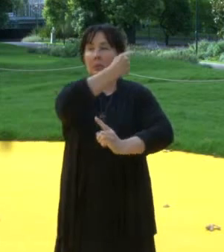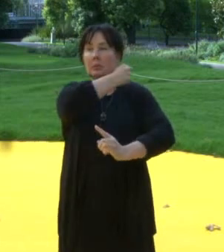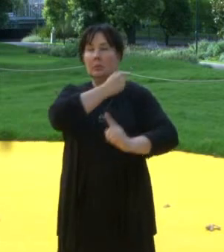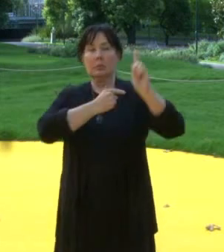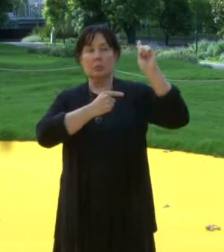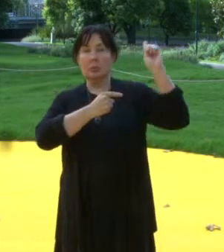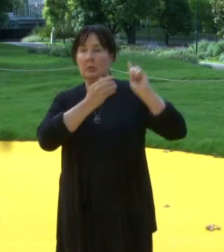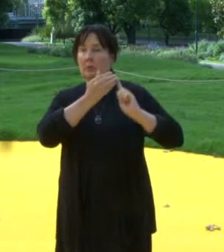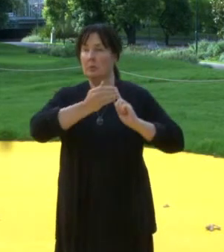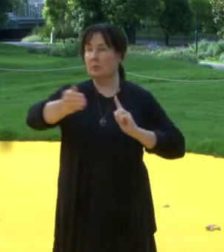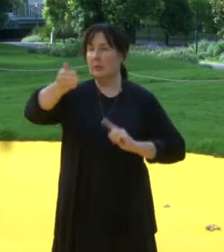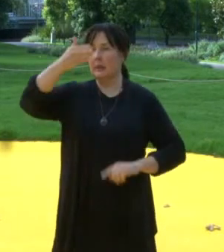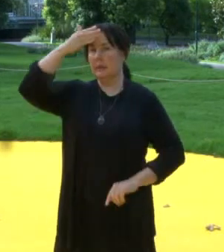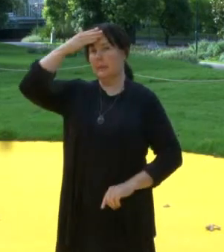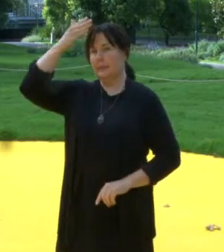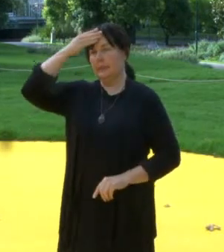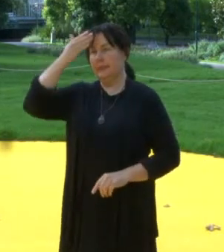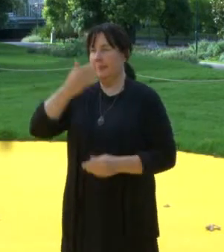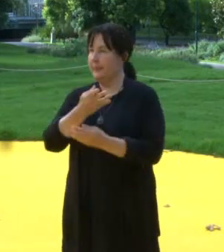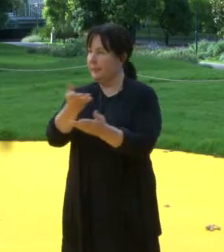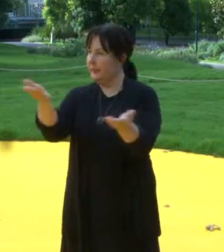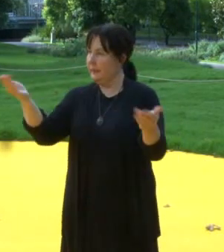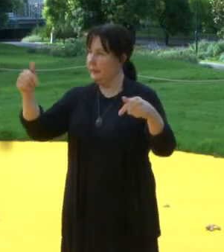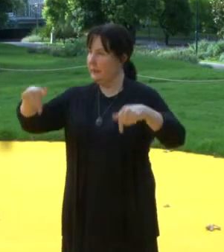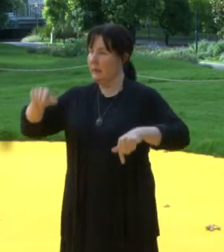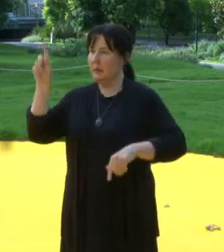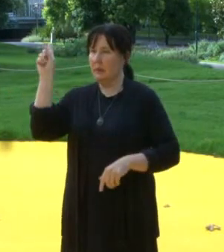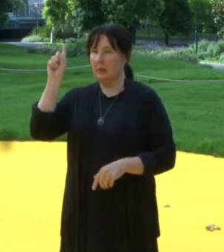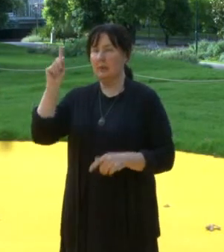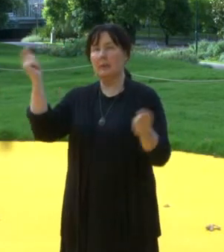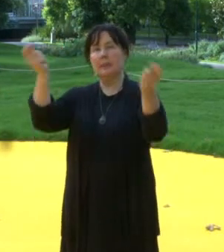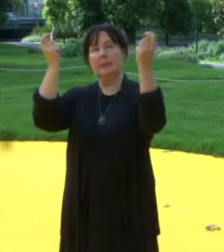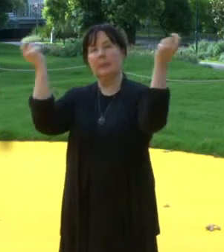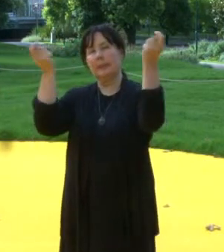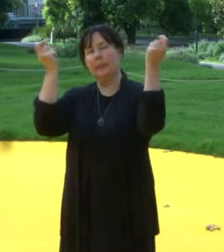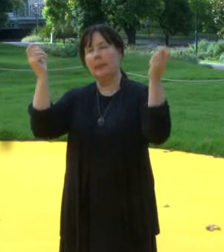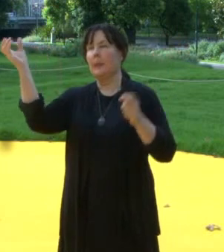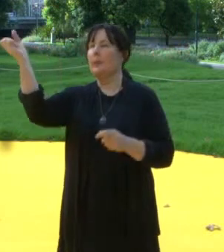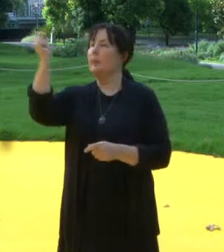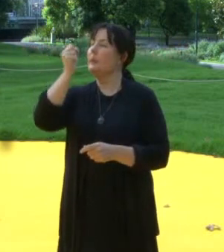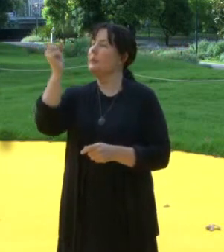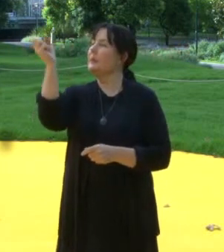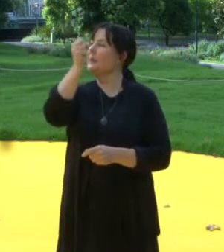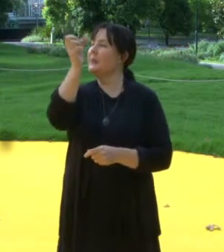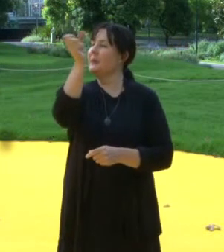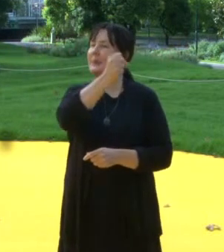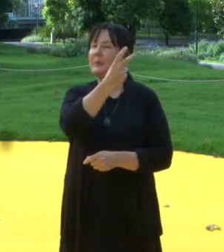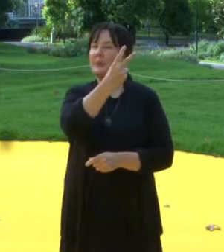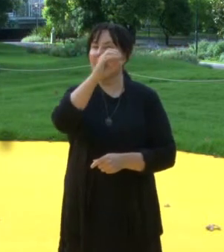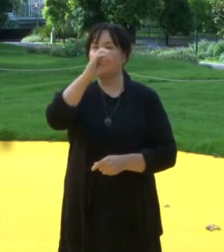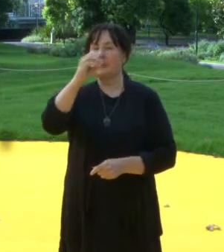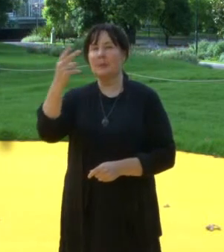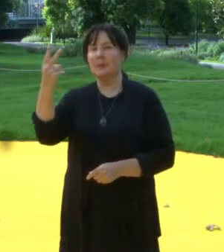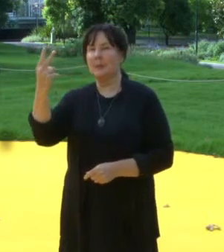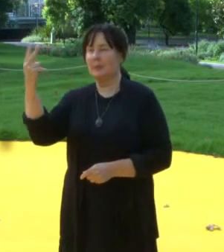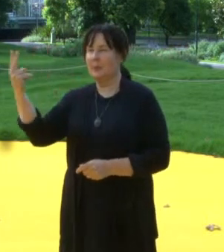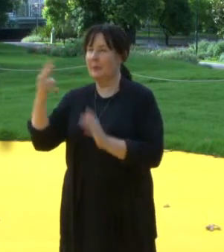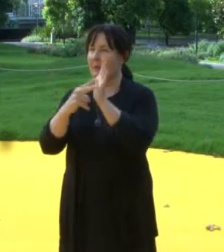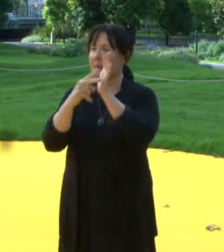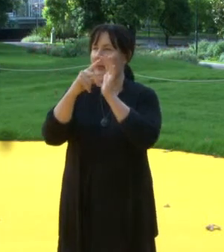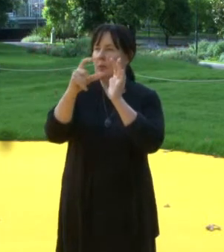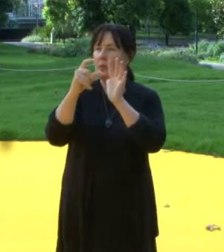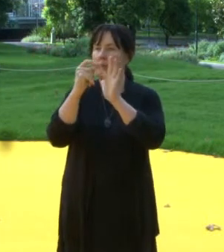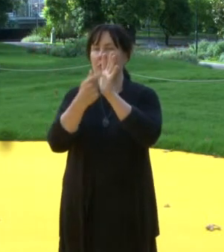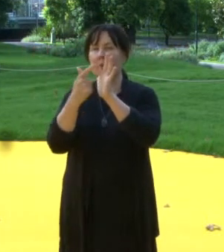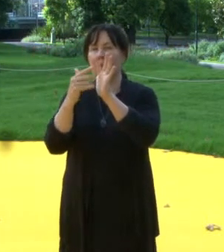We're here today to celebrate and announce the winners of the 2022 Victorian Premier's Literary Awards, which